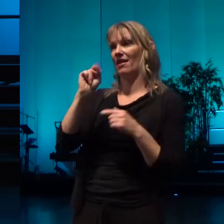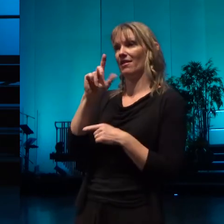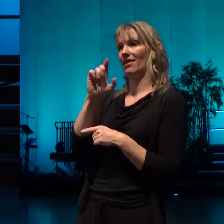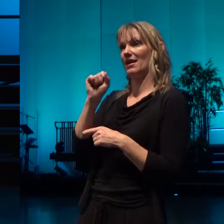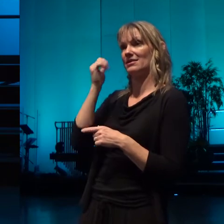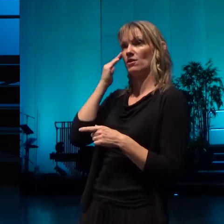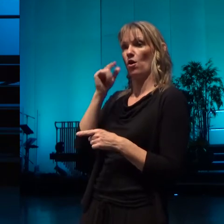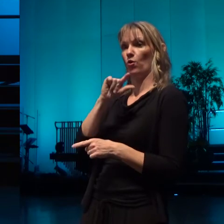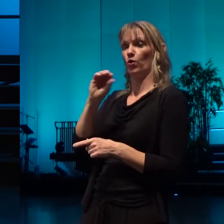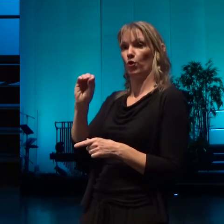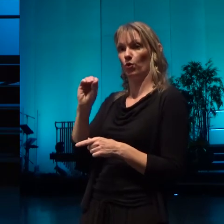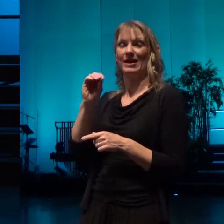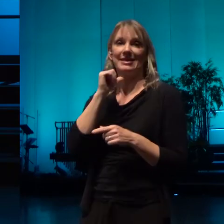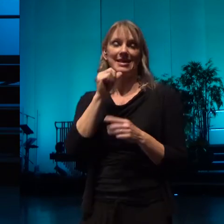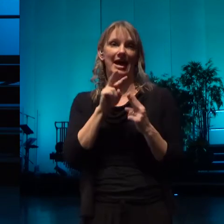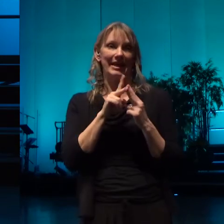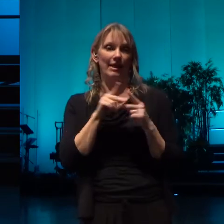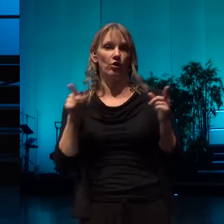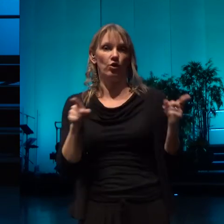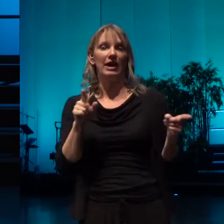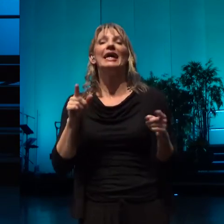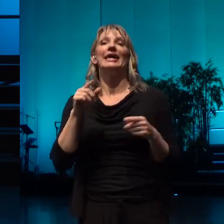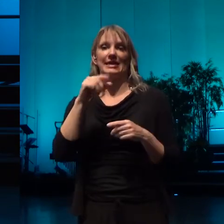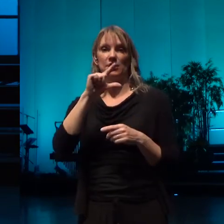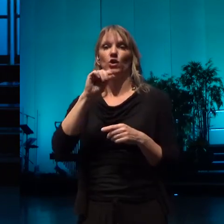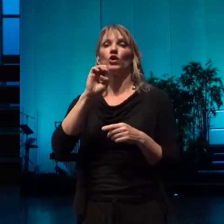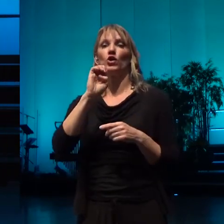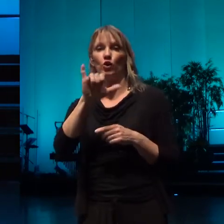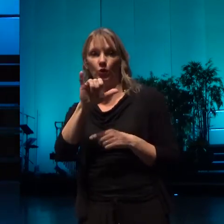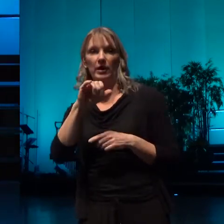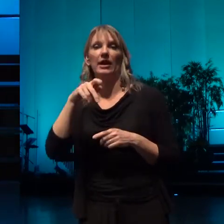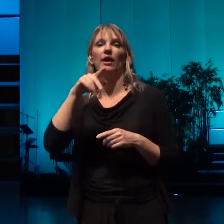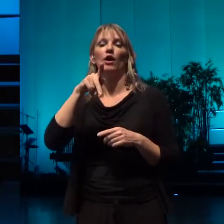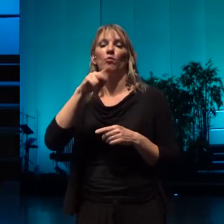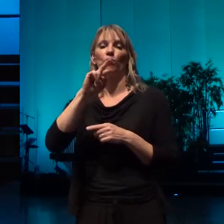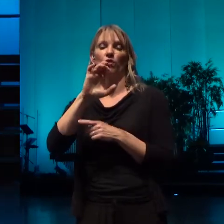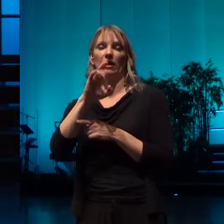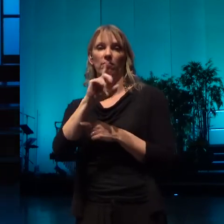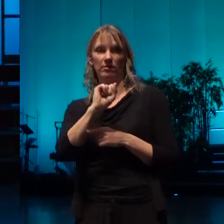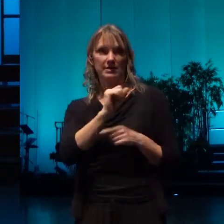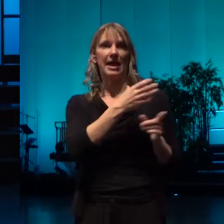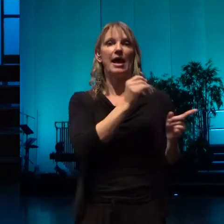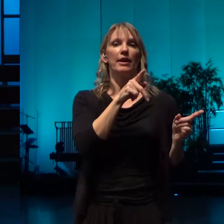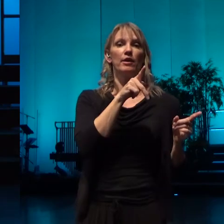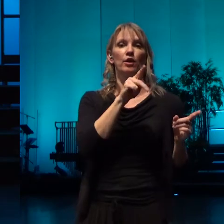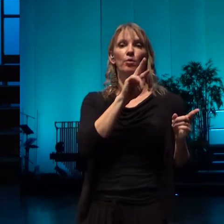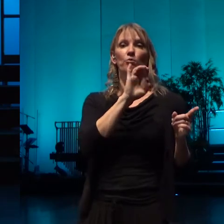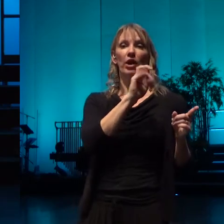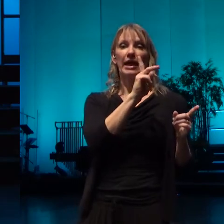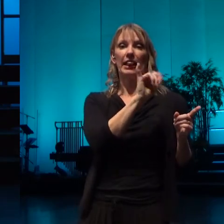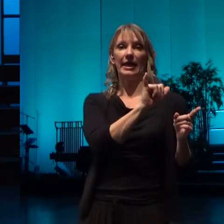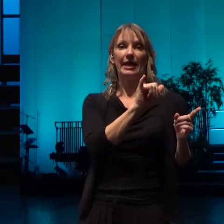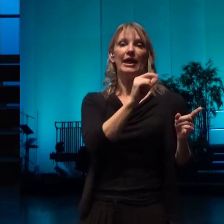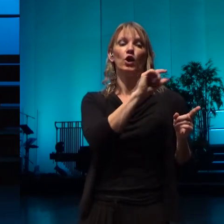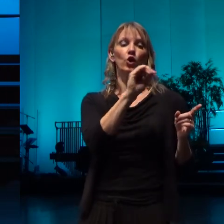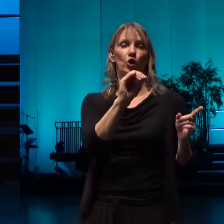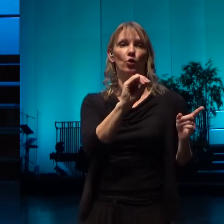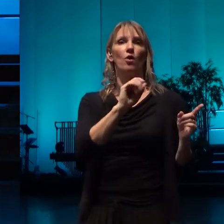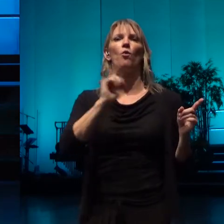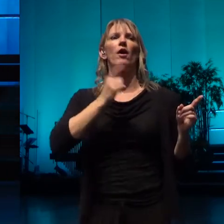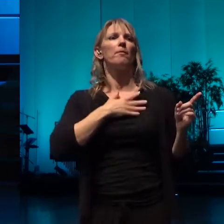because life is not either prickles or goo, it's gooey prickles and prickly goo. All right, so where are my